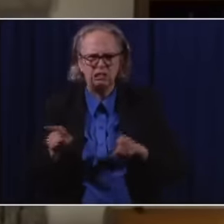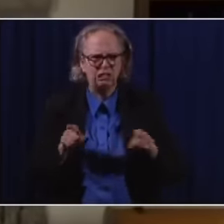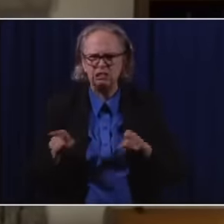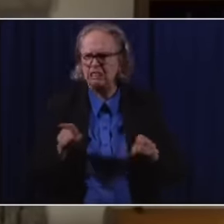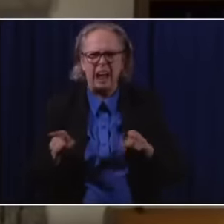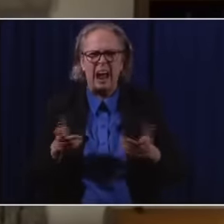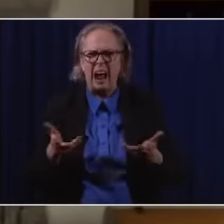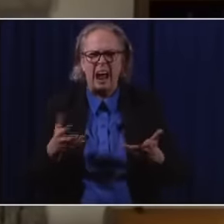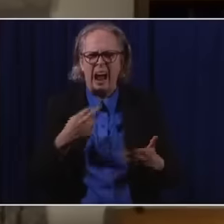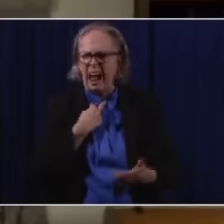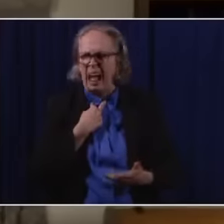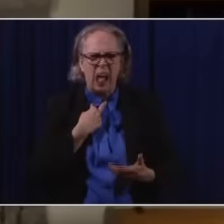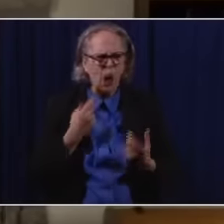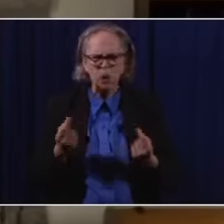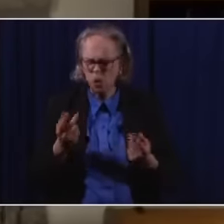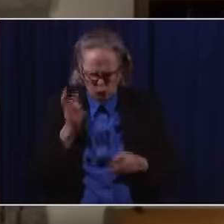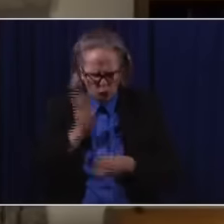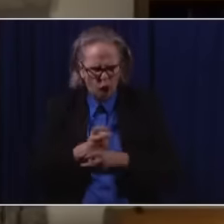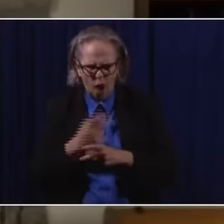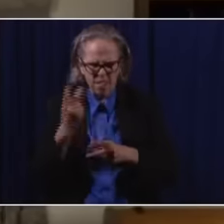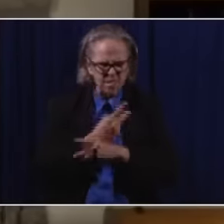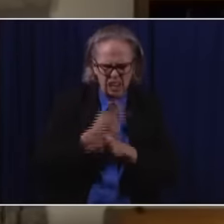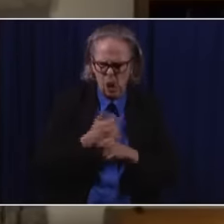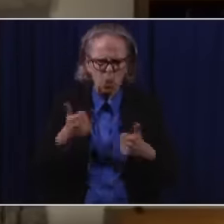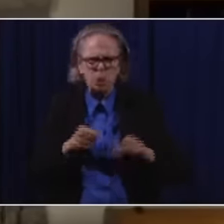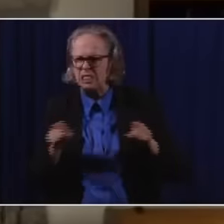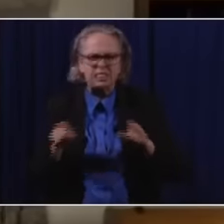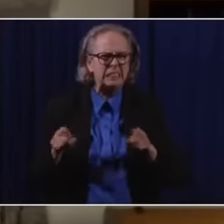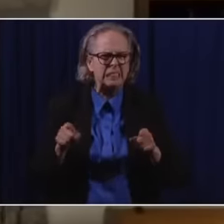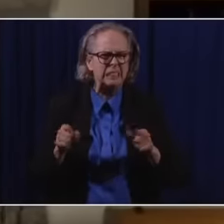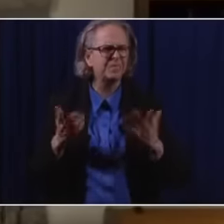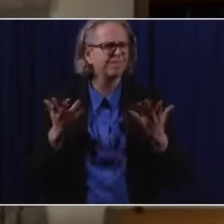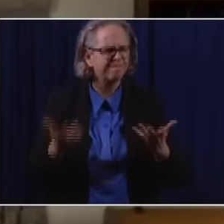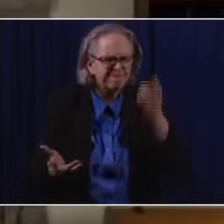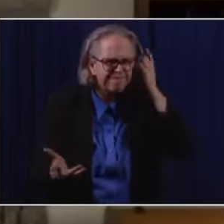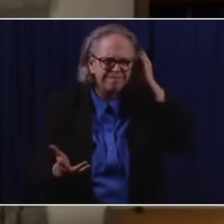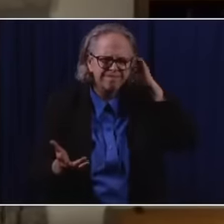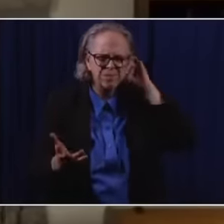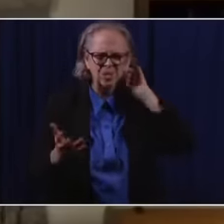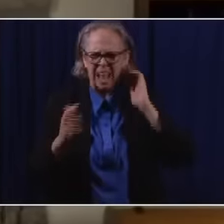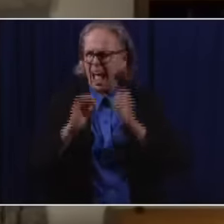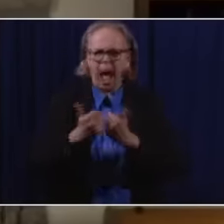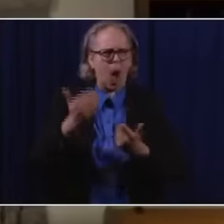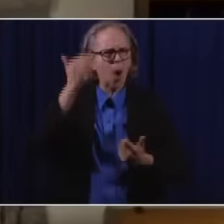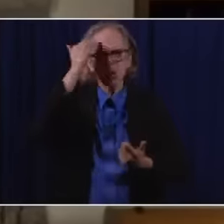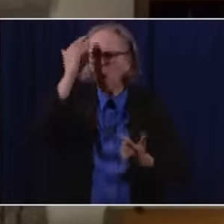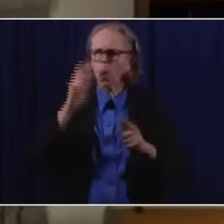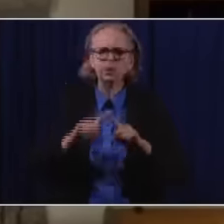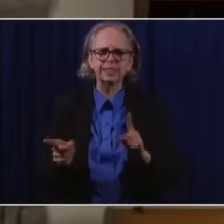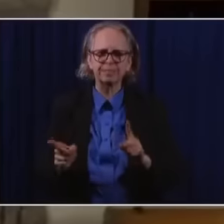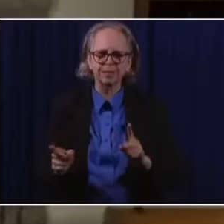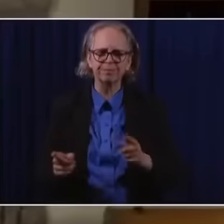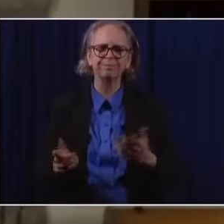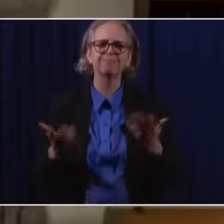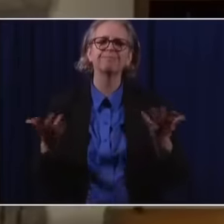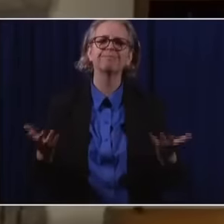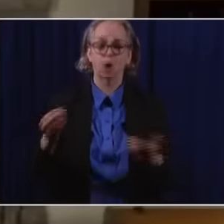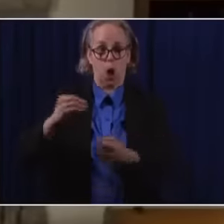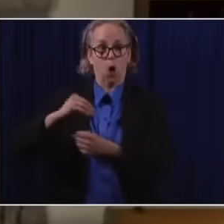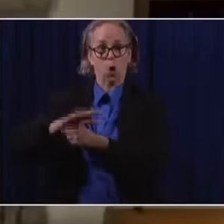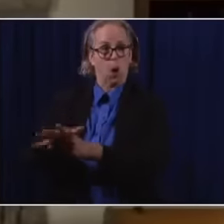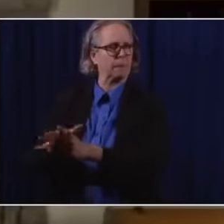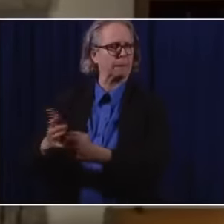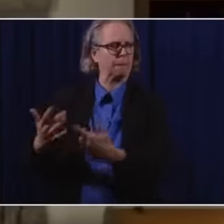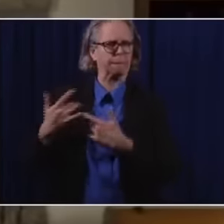on symptoms alone. Some distinguishing symptoms of COVID, I'm told by the doctors, include shortness of breath, loss